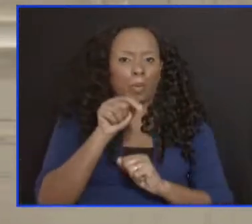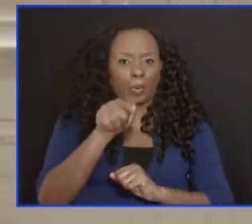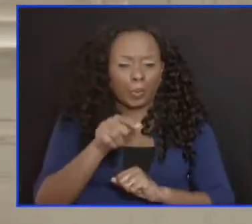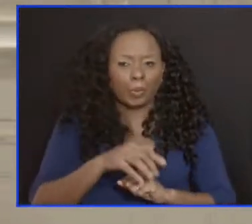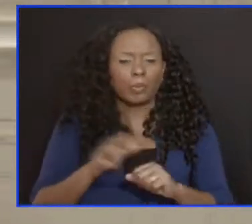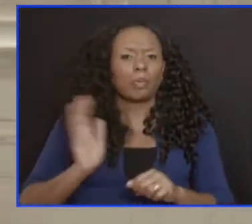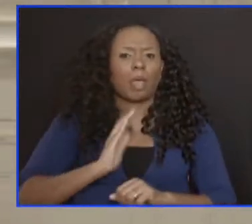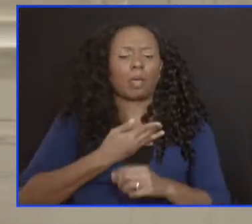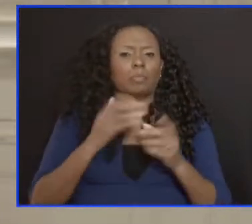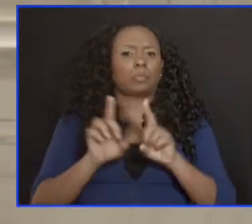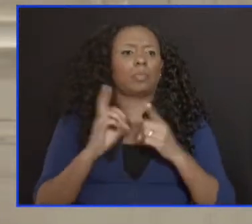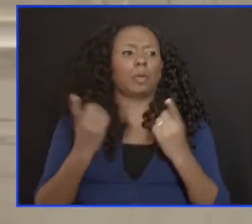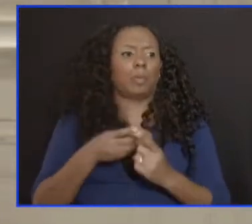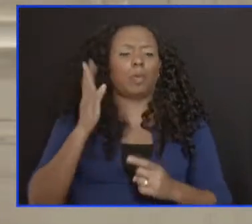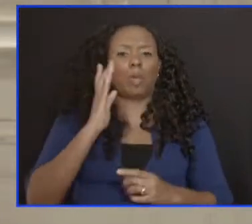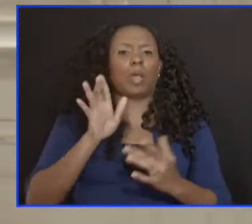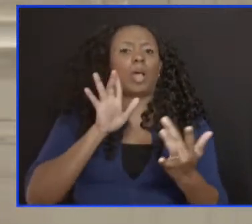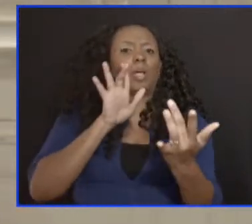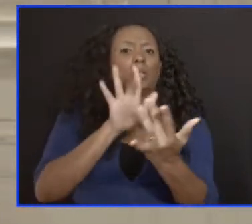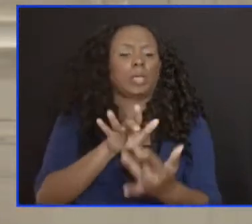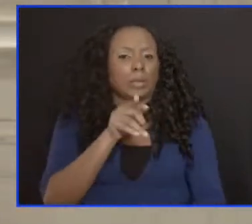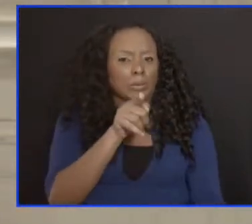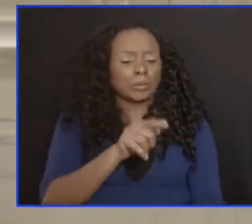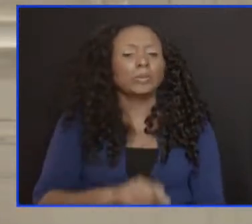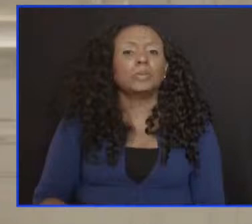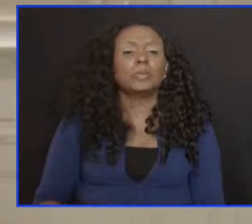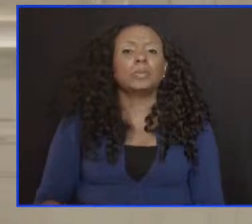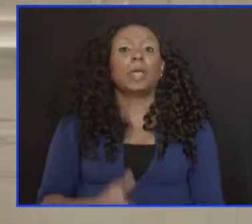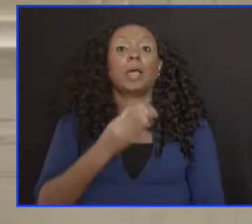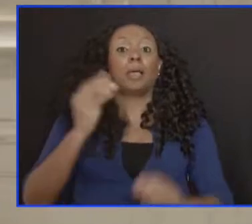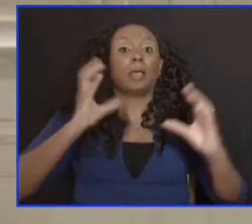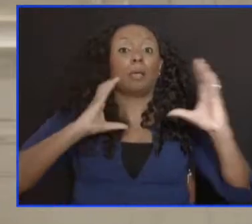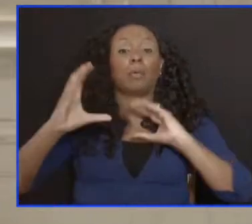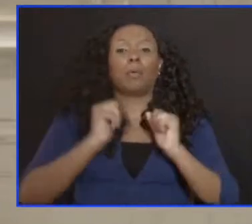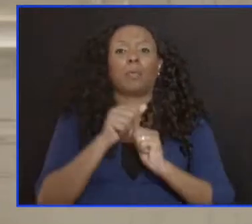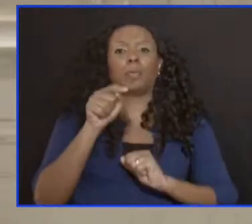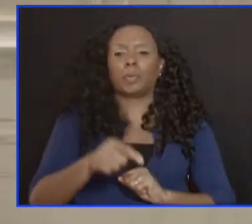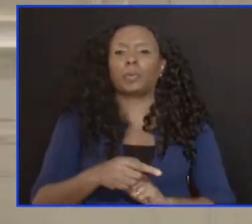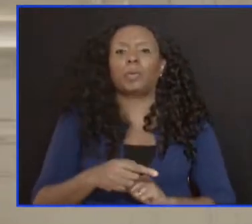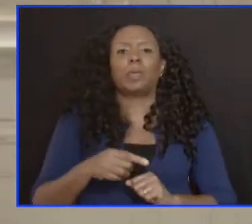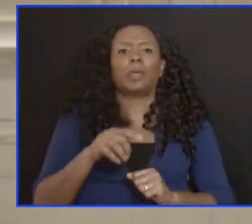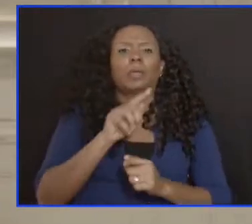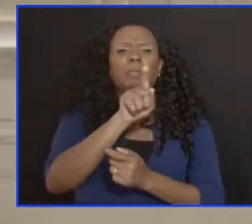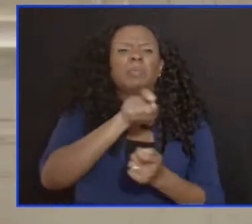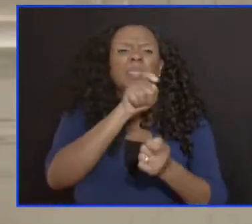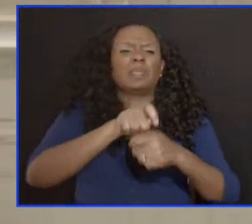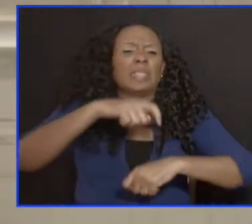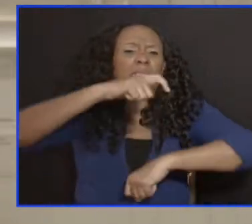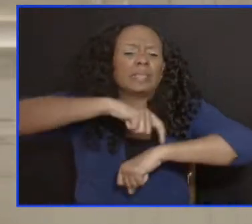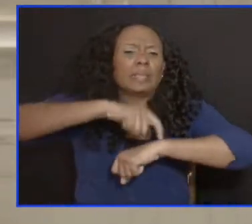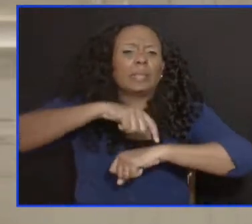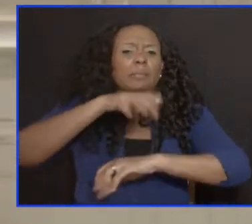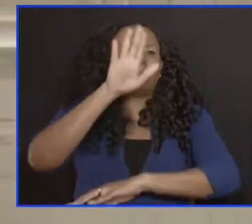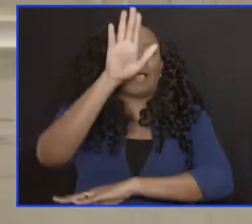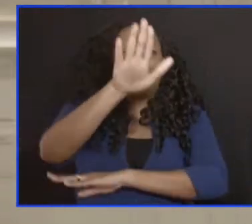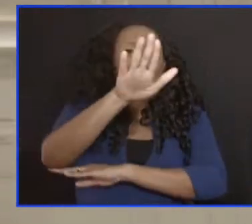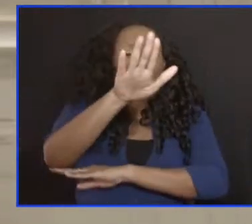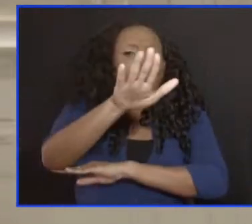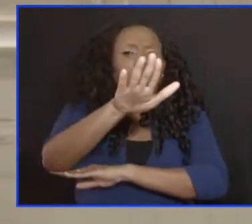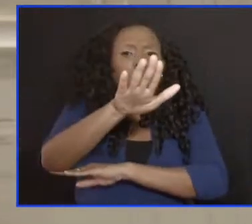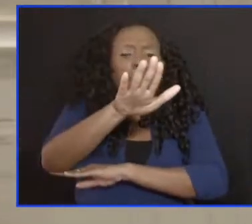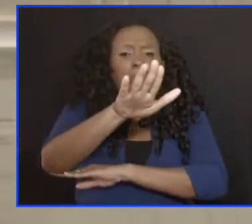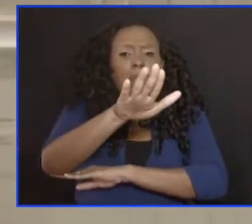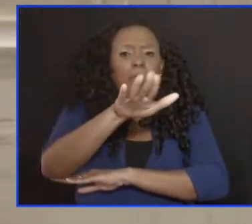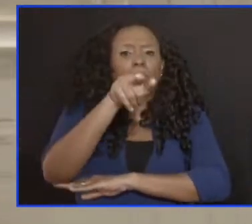department, which is a very active department within the facility. They will communicate with you and structure a time in the afternoon. And we'll